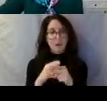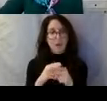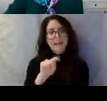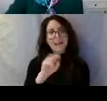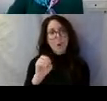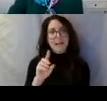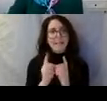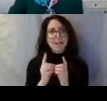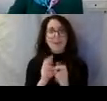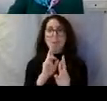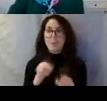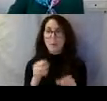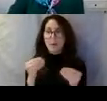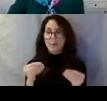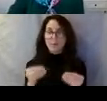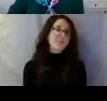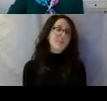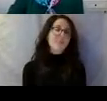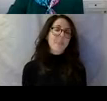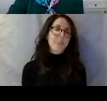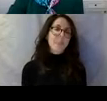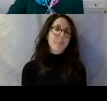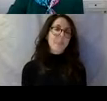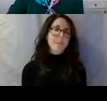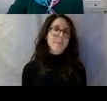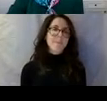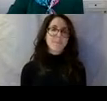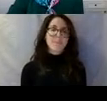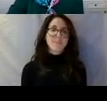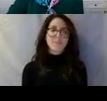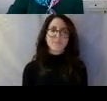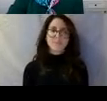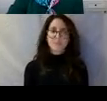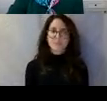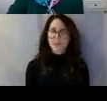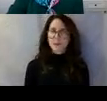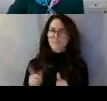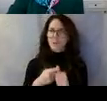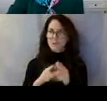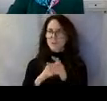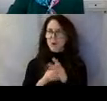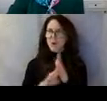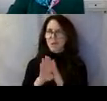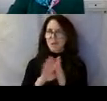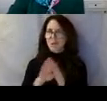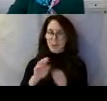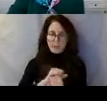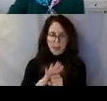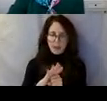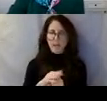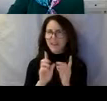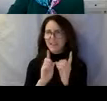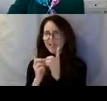Digital Report, which came out of the pandemic and the digital stuff that's been going